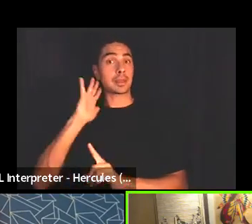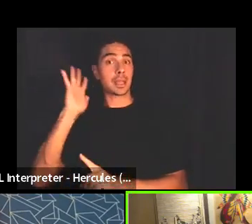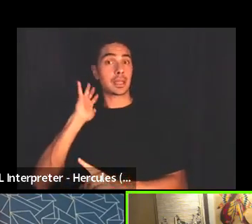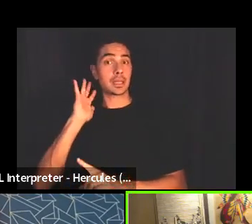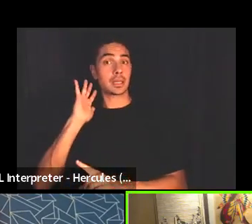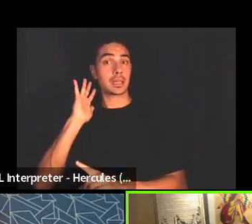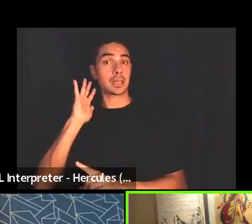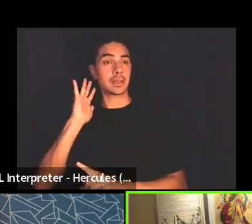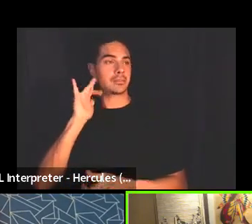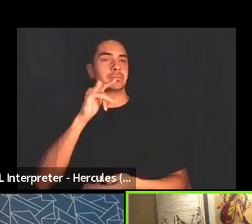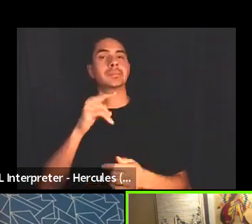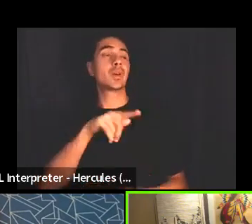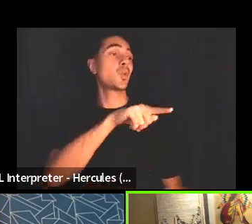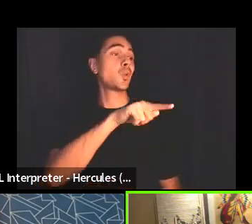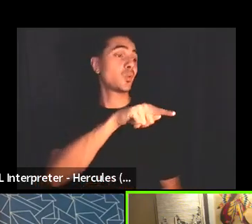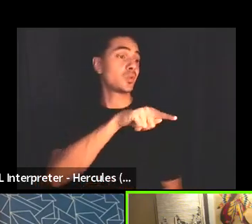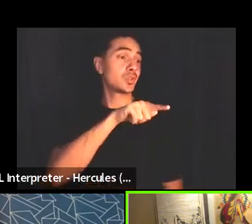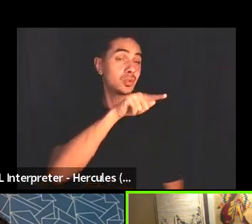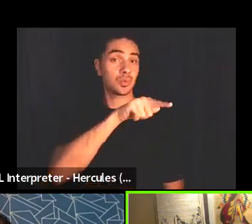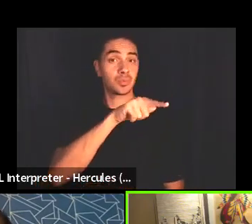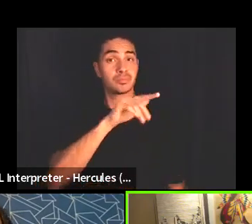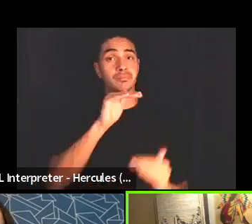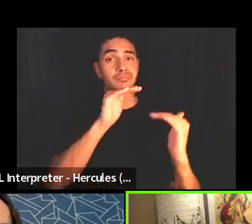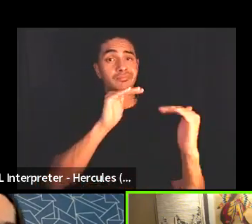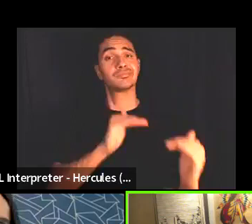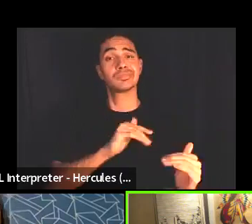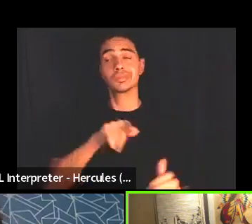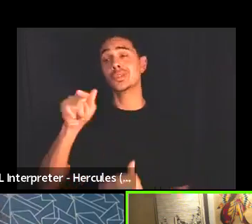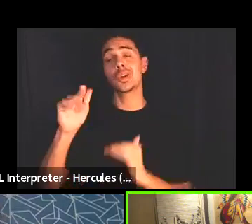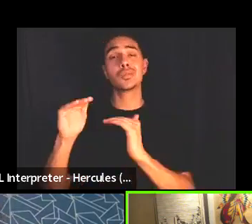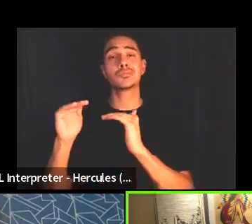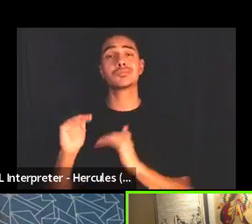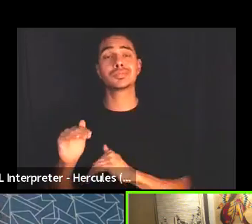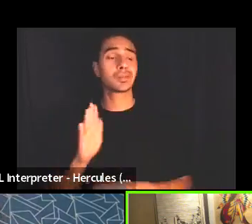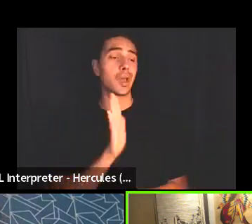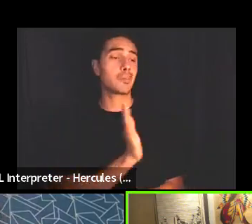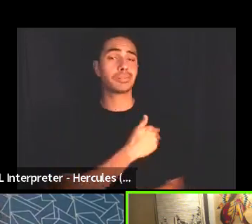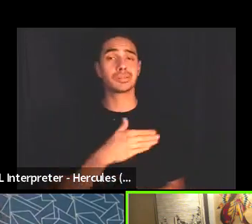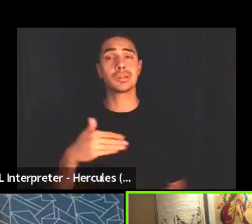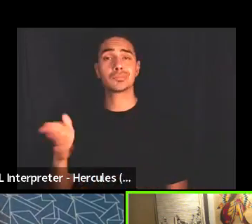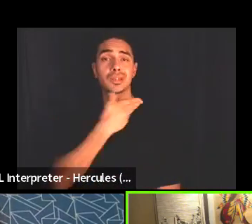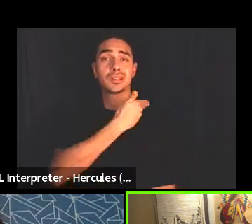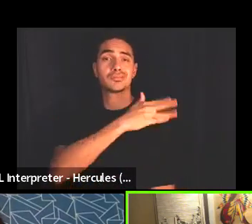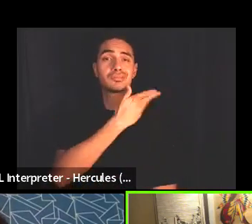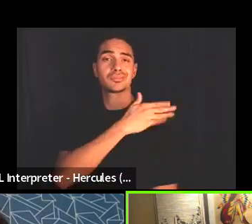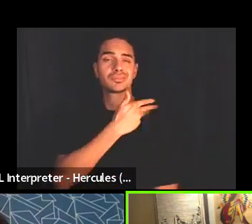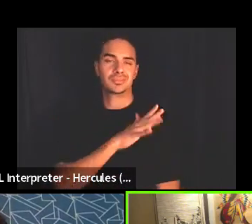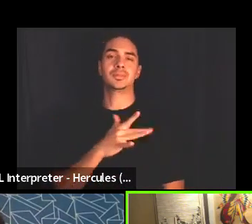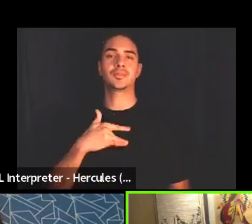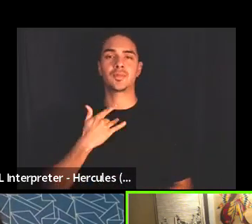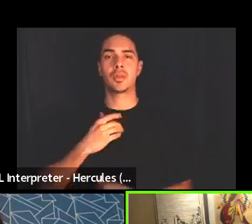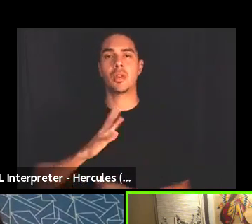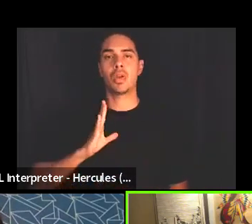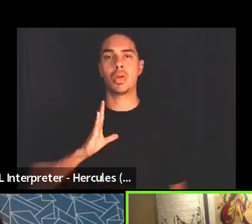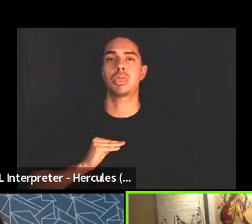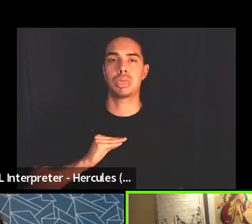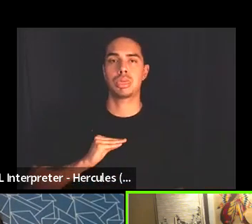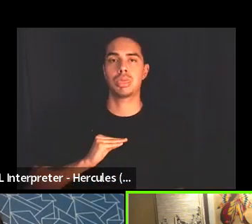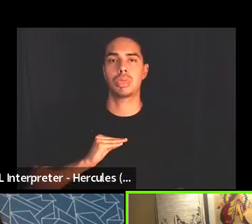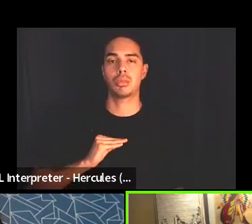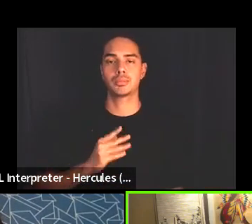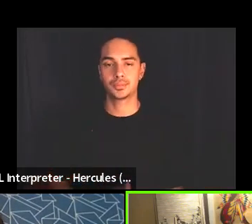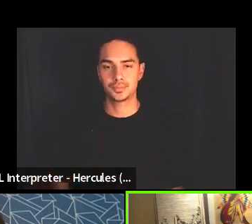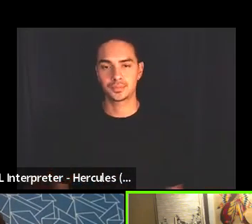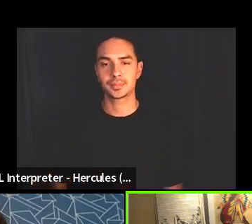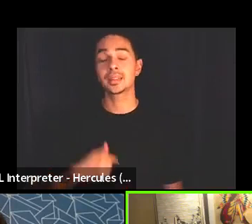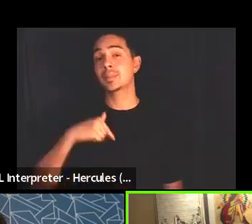internet, right? So it is about love and compassion and treating each other as relatives. So I'm out here in Pennsylvania. So I'm